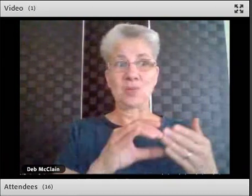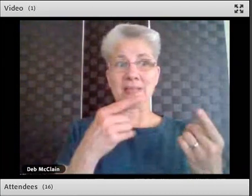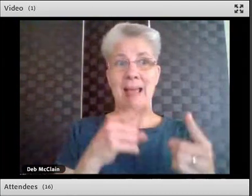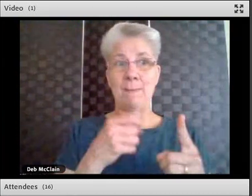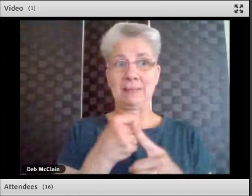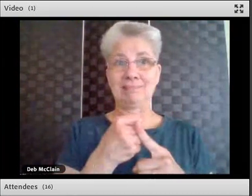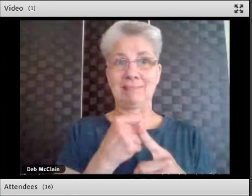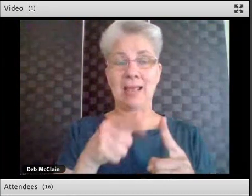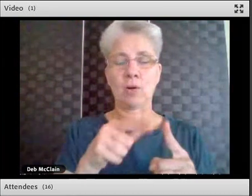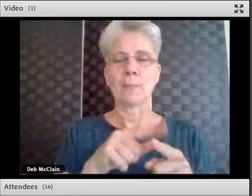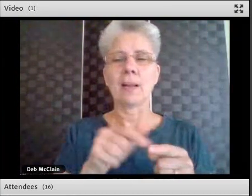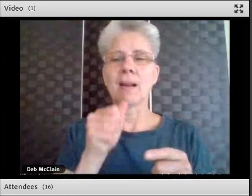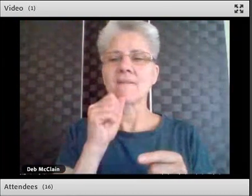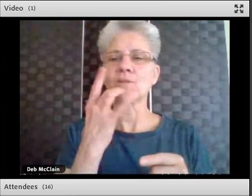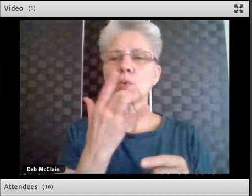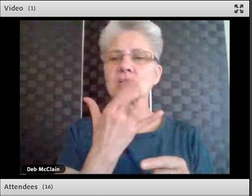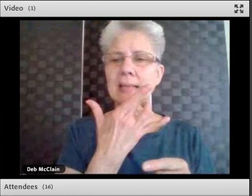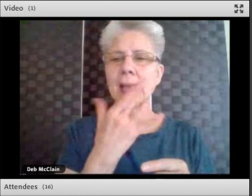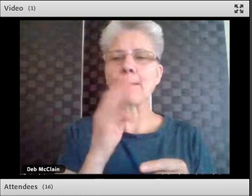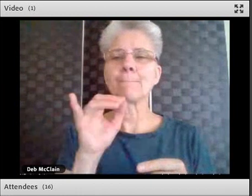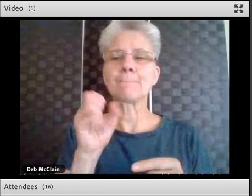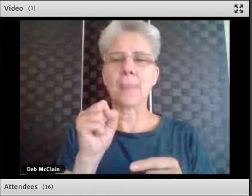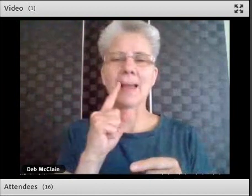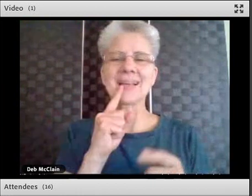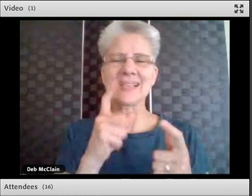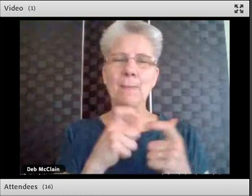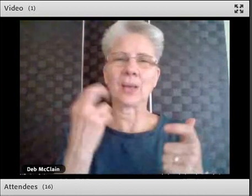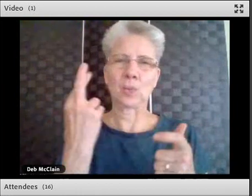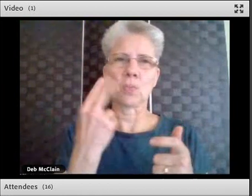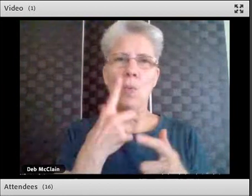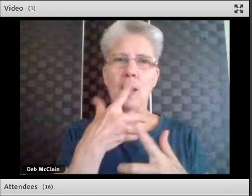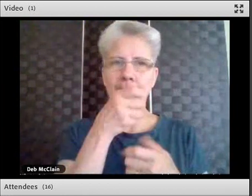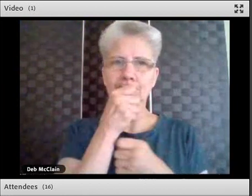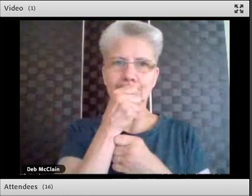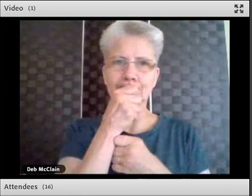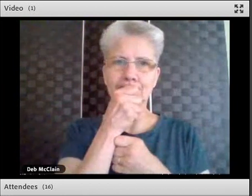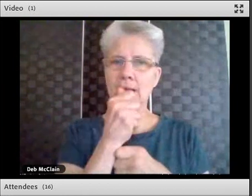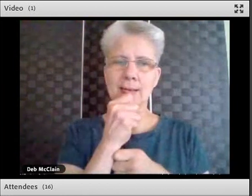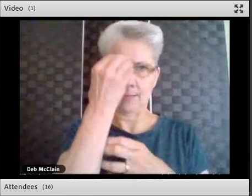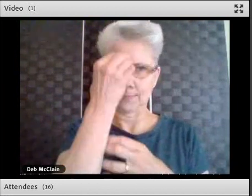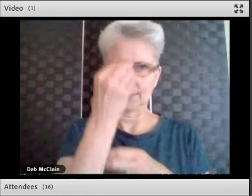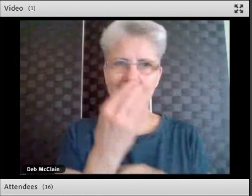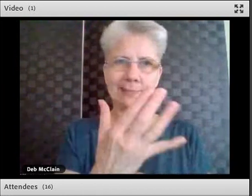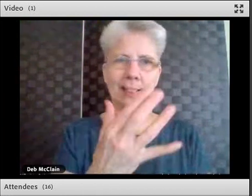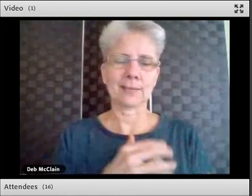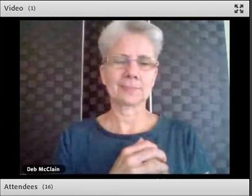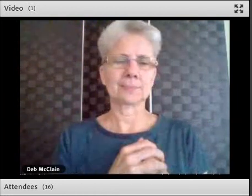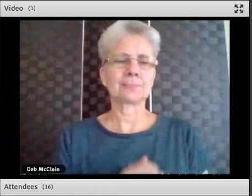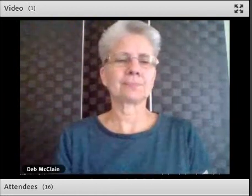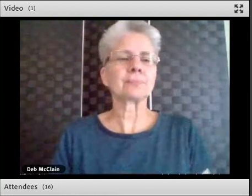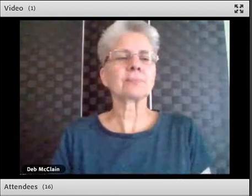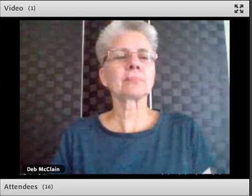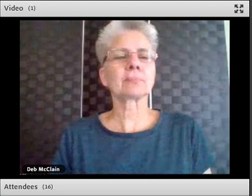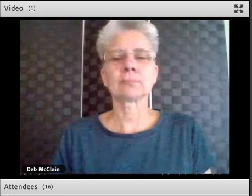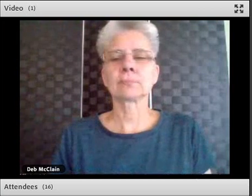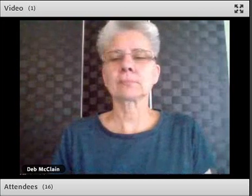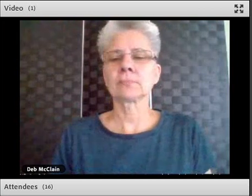so. But unfortunately, bias is a huge reason why we can't, or why we often cannot.